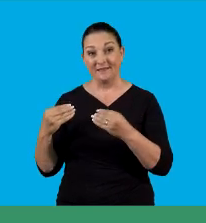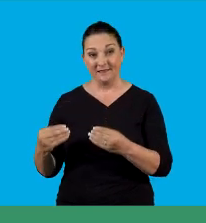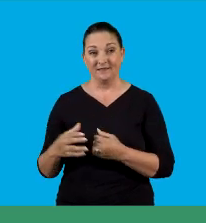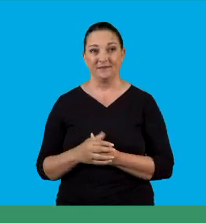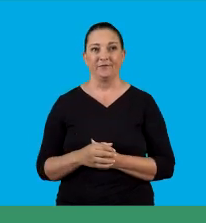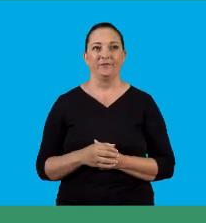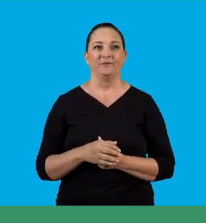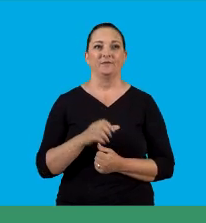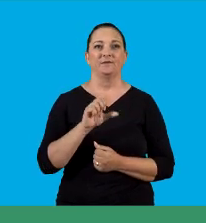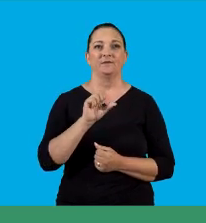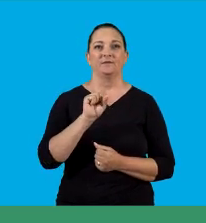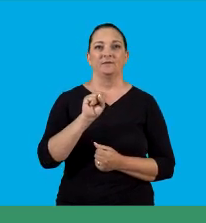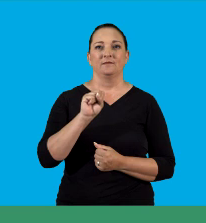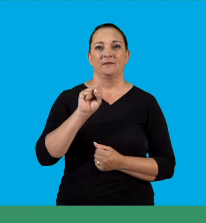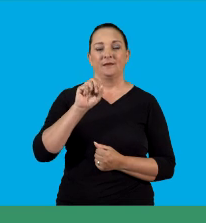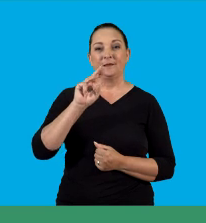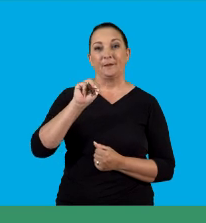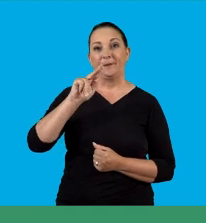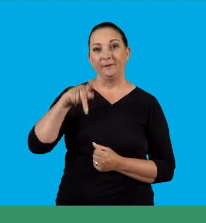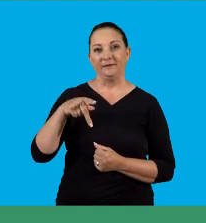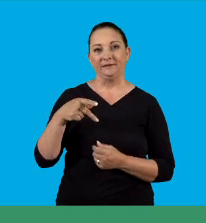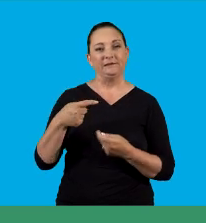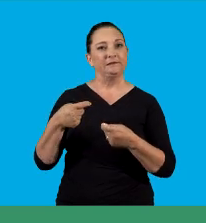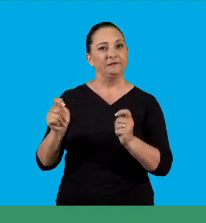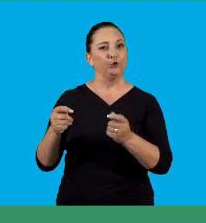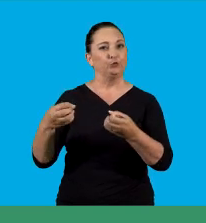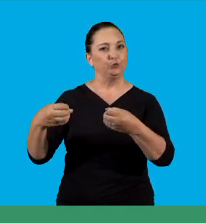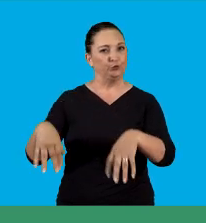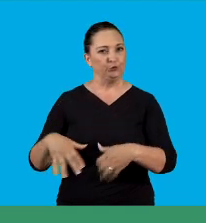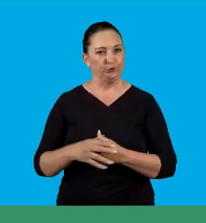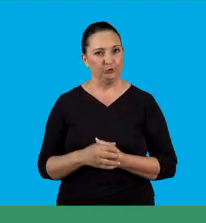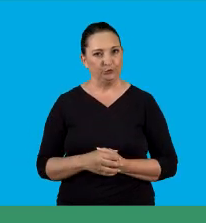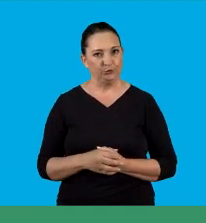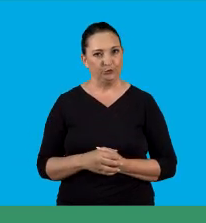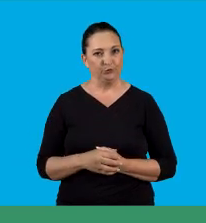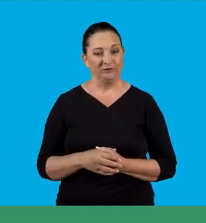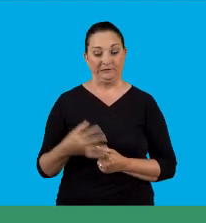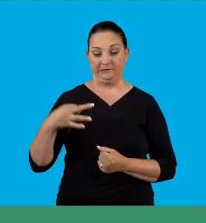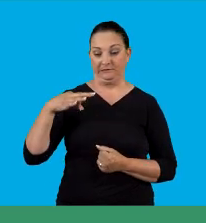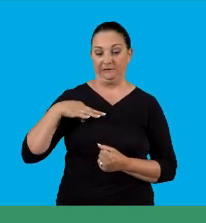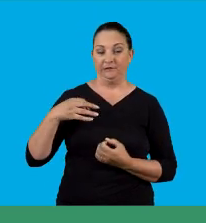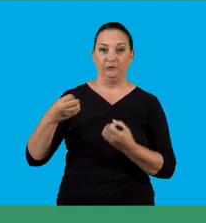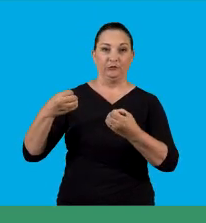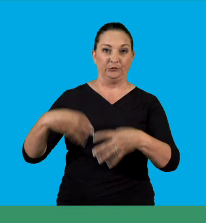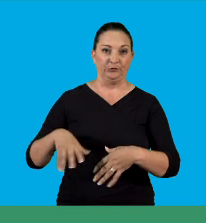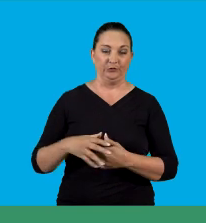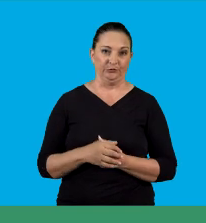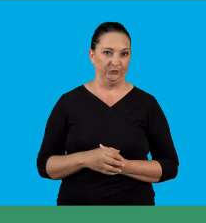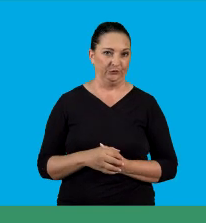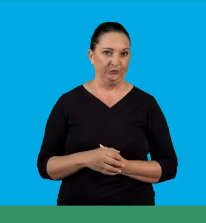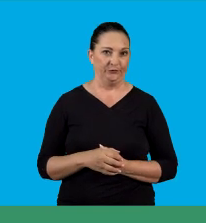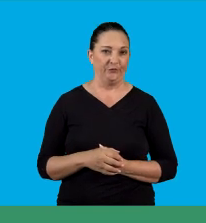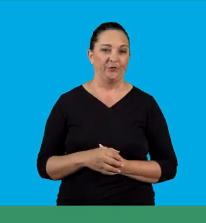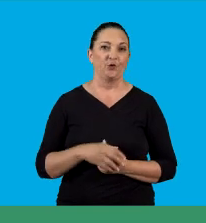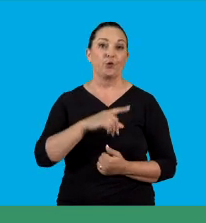SMP is losing sales an income because of people who illegally duplicate